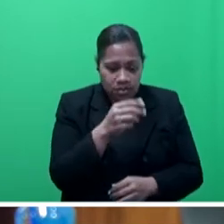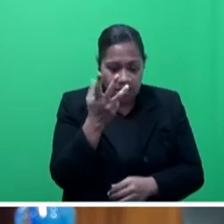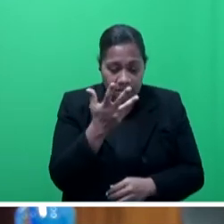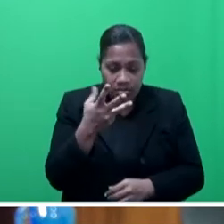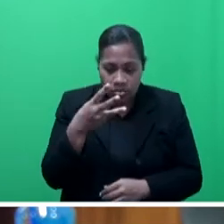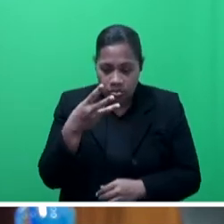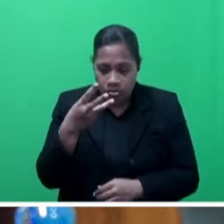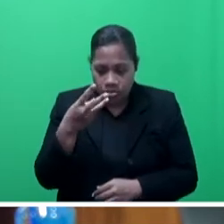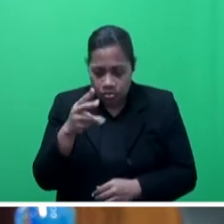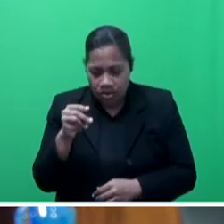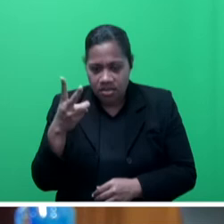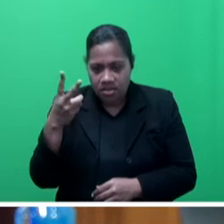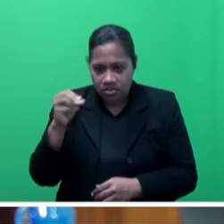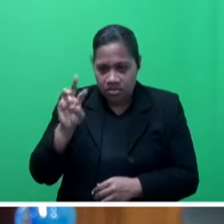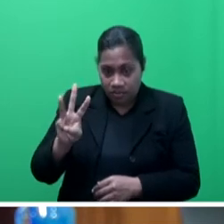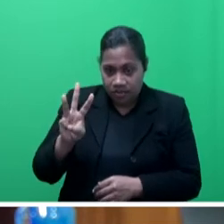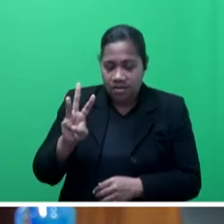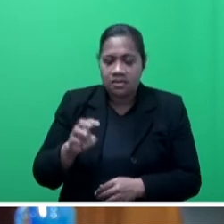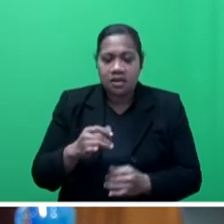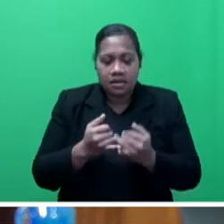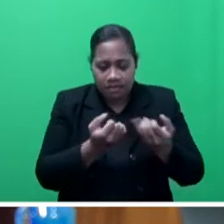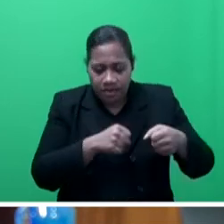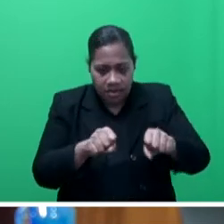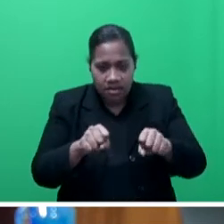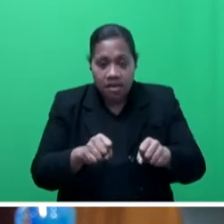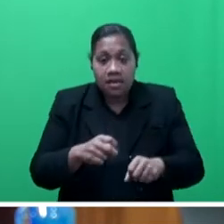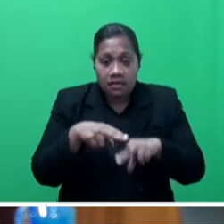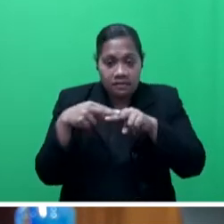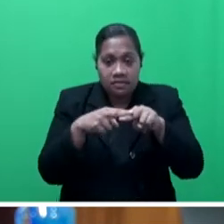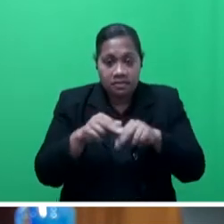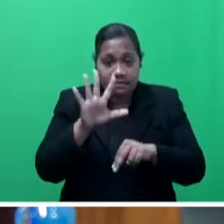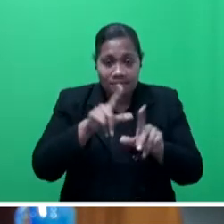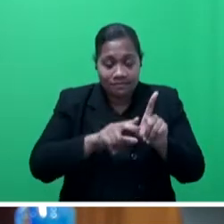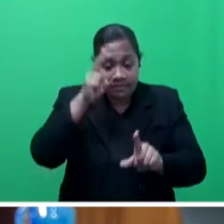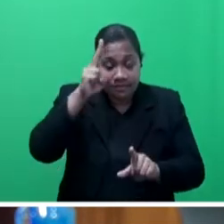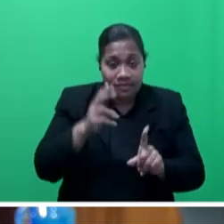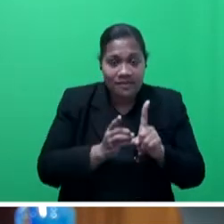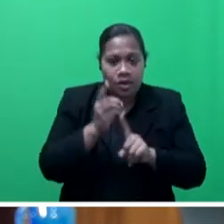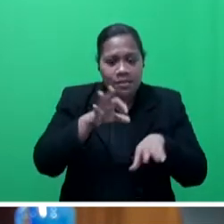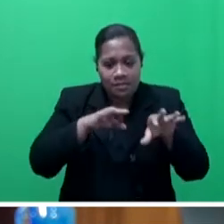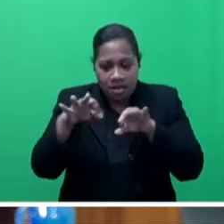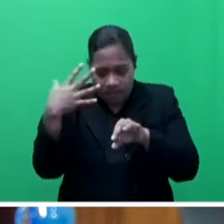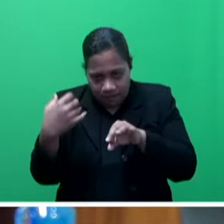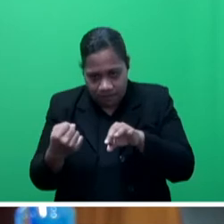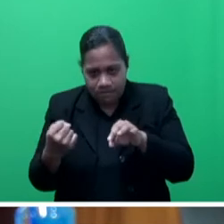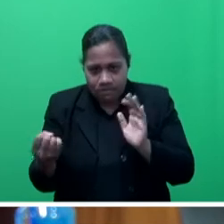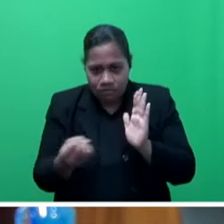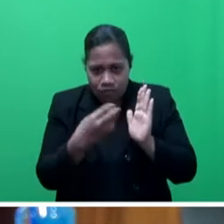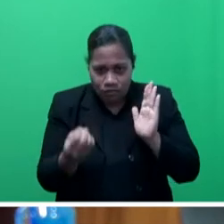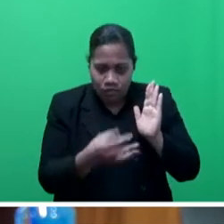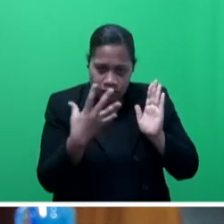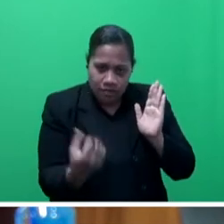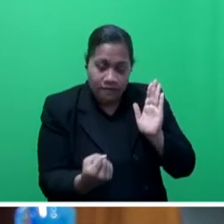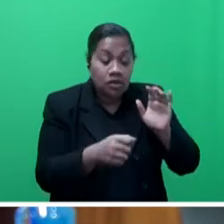as well as Fiji's 5-year and 20-year national development plan. So the entire